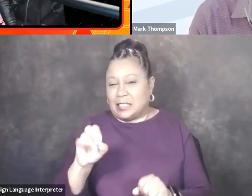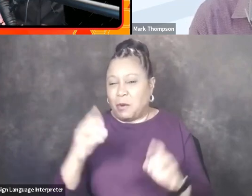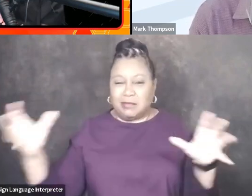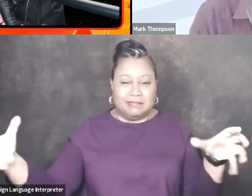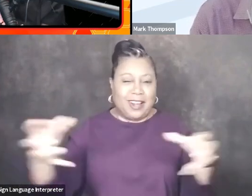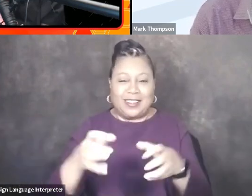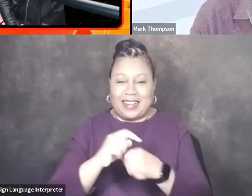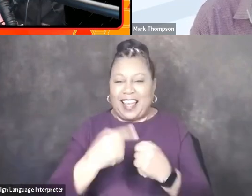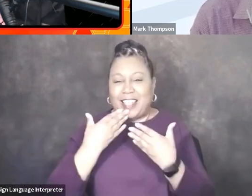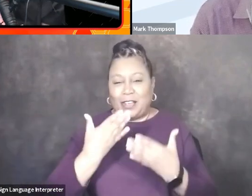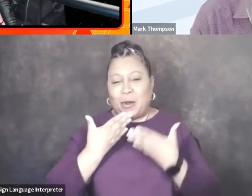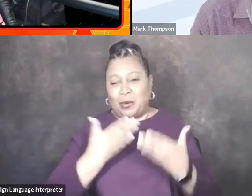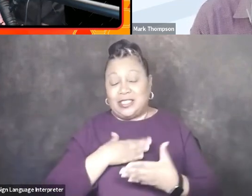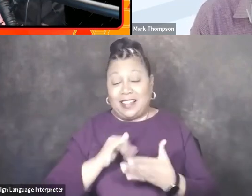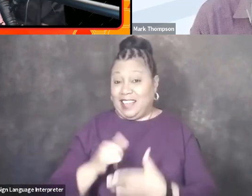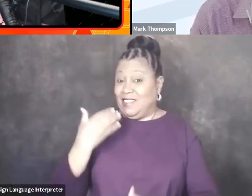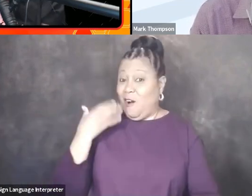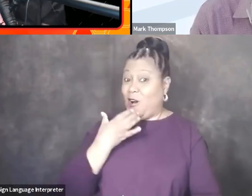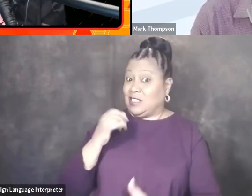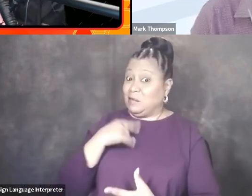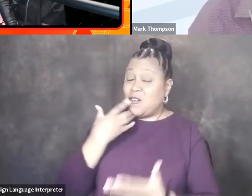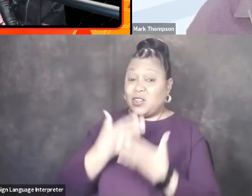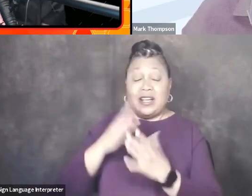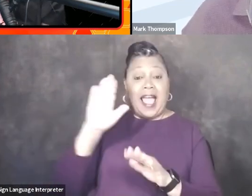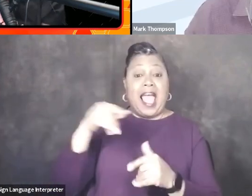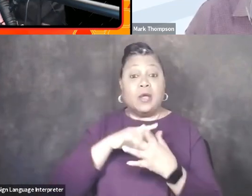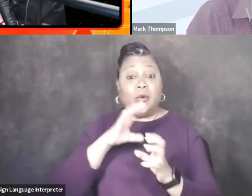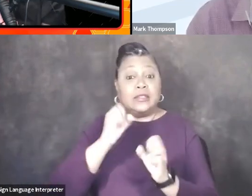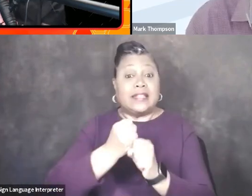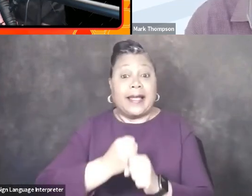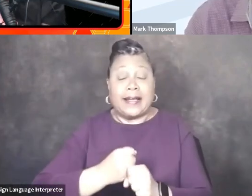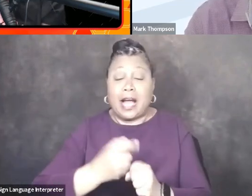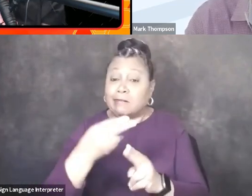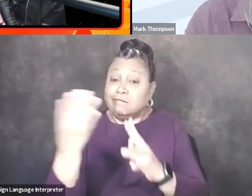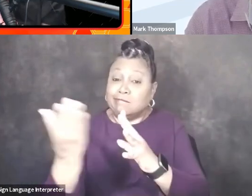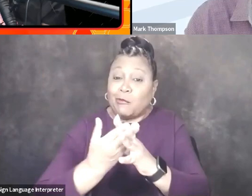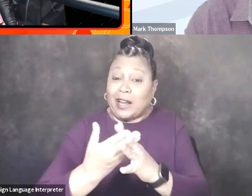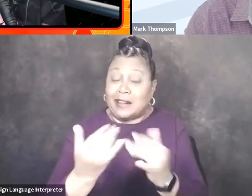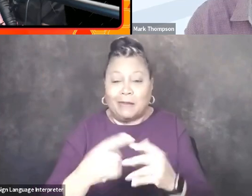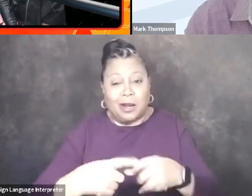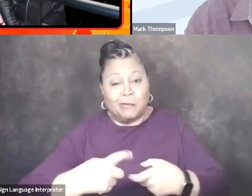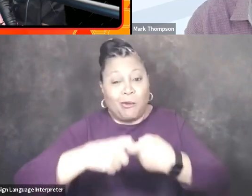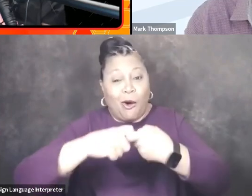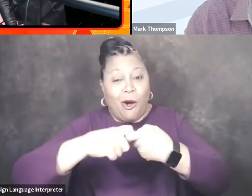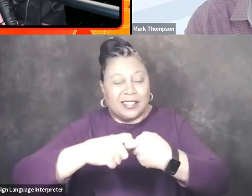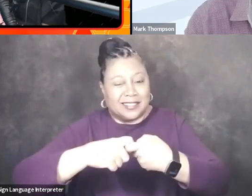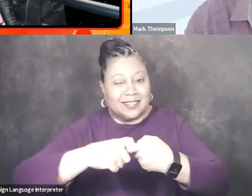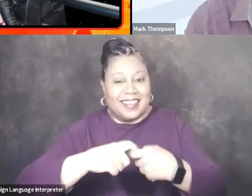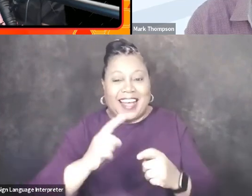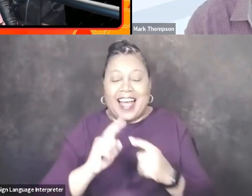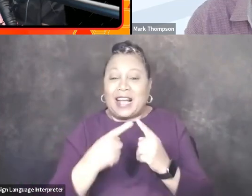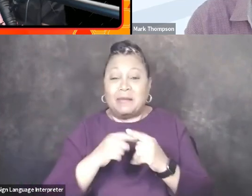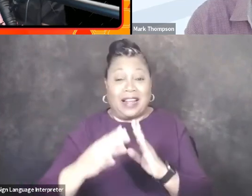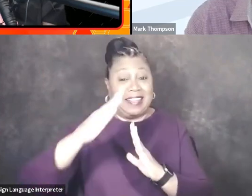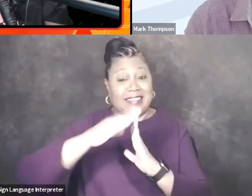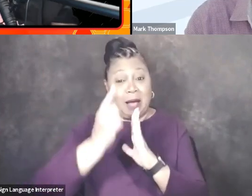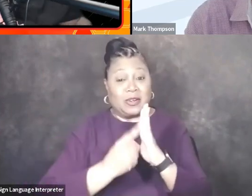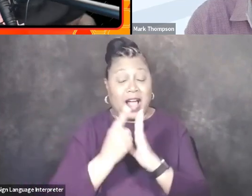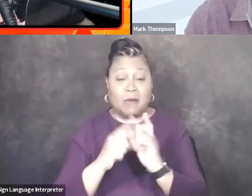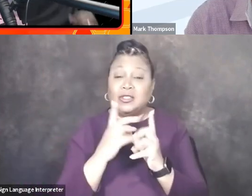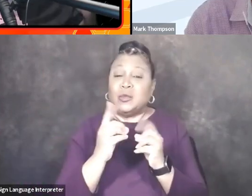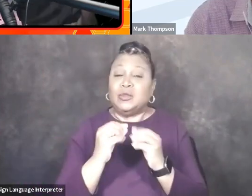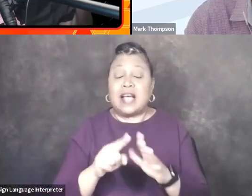Really appreciate it. Awesome. Sounds good. So, hey, we're going to take a little break right here. We're going to take a pause for the cause. Come back at the top of the hour. We're going to do